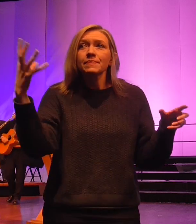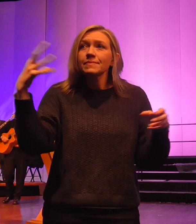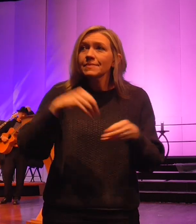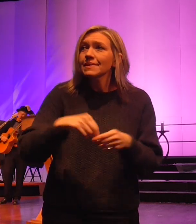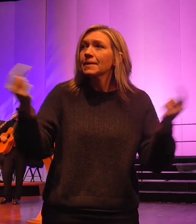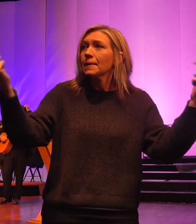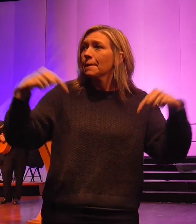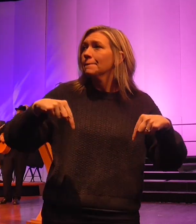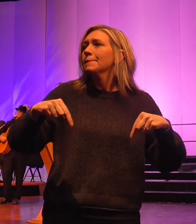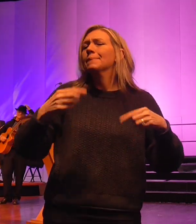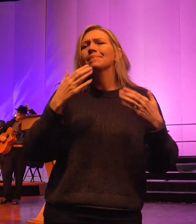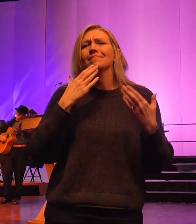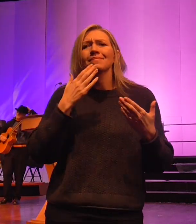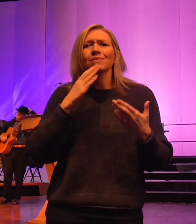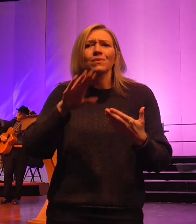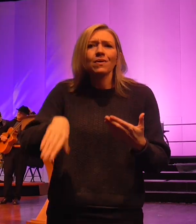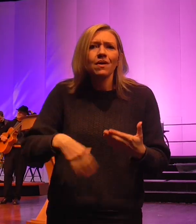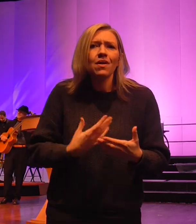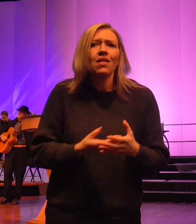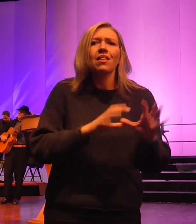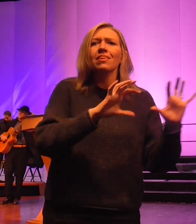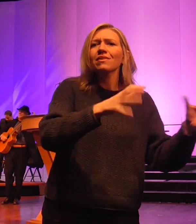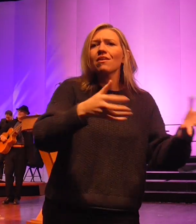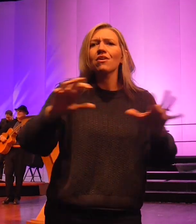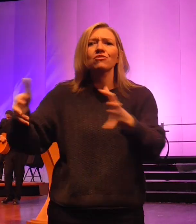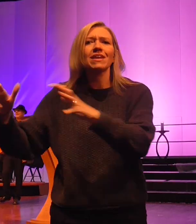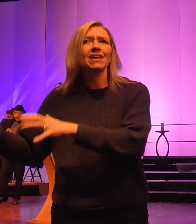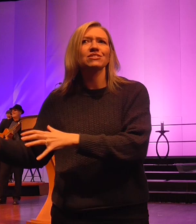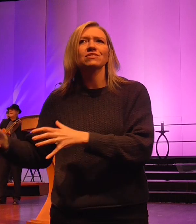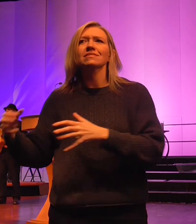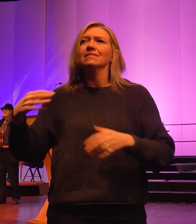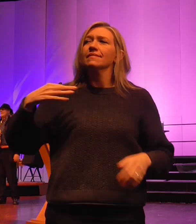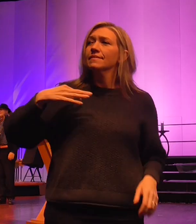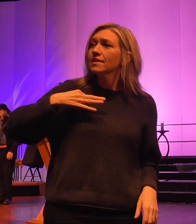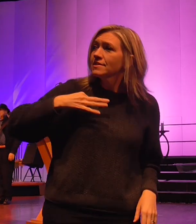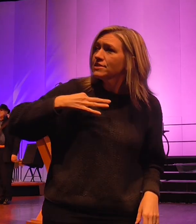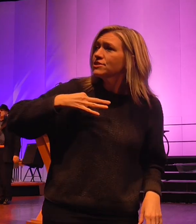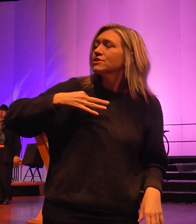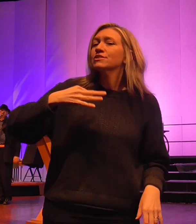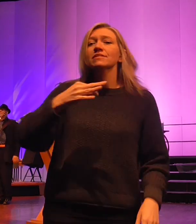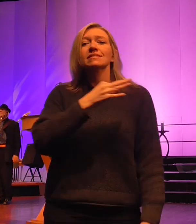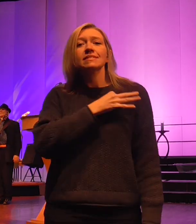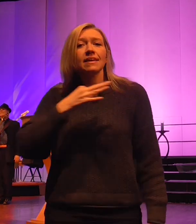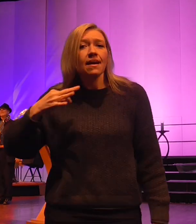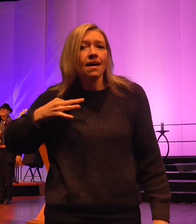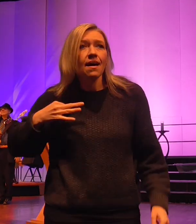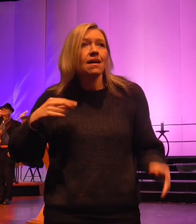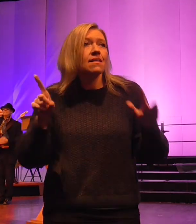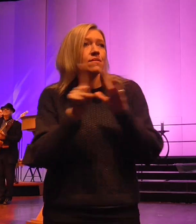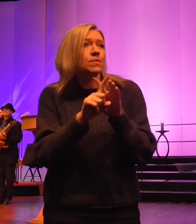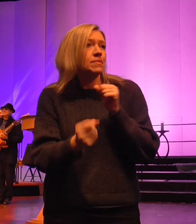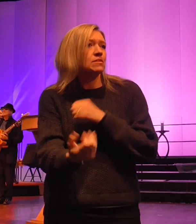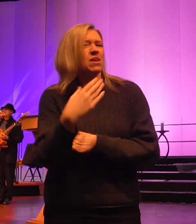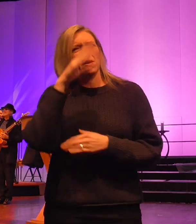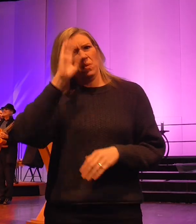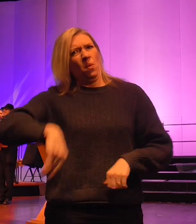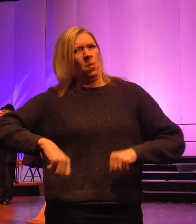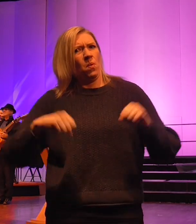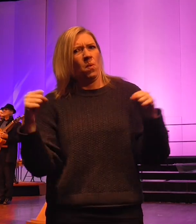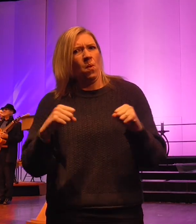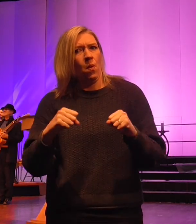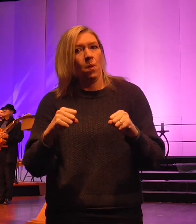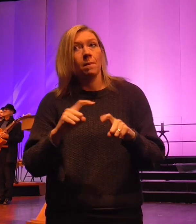thank all the congregations and all of the volunteers, all the staff that came here this morning. I know it's cold, but guess